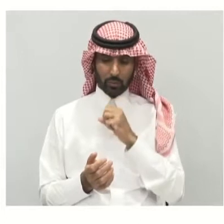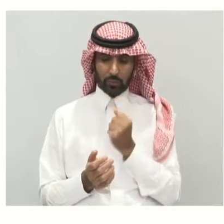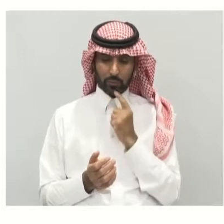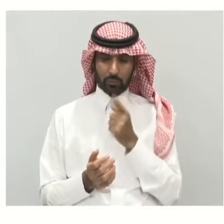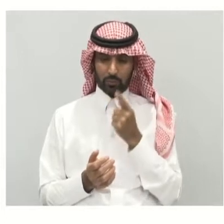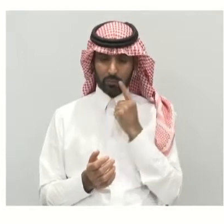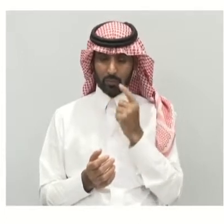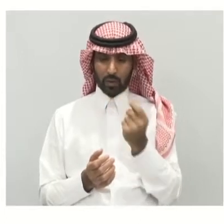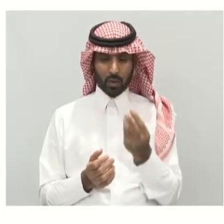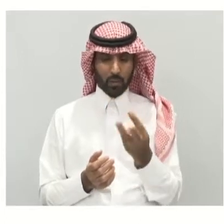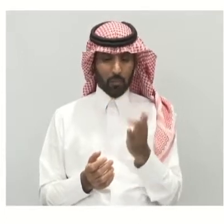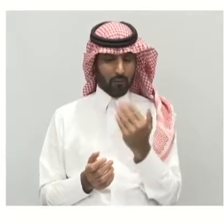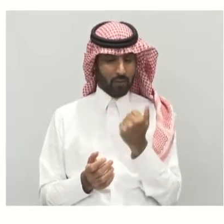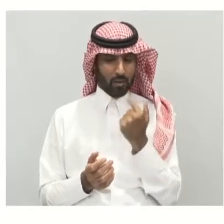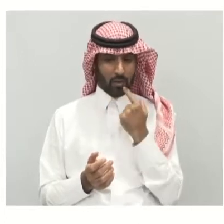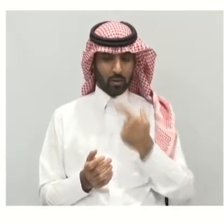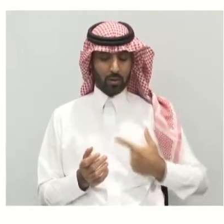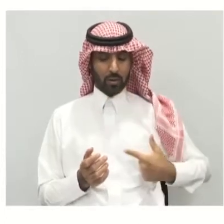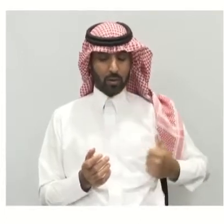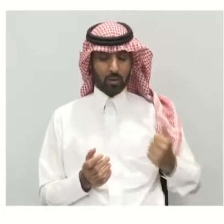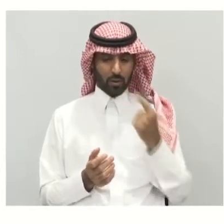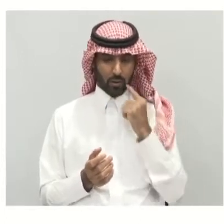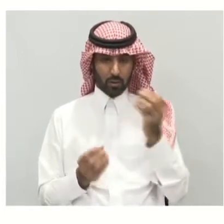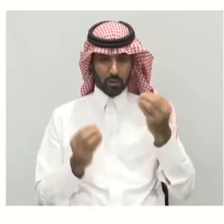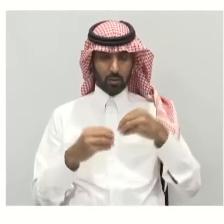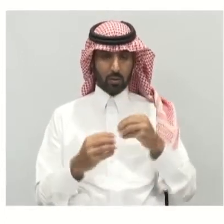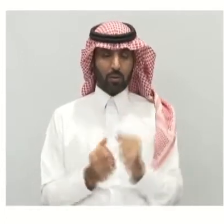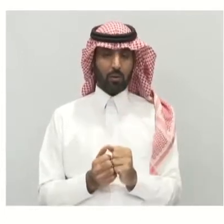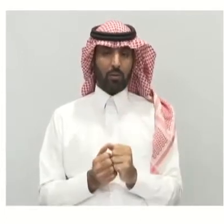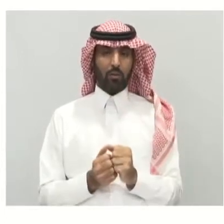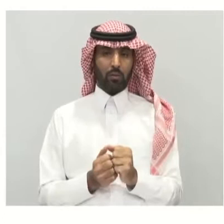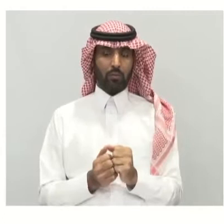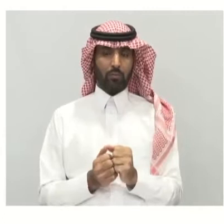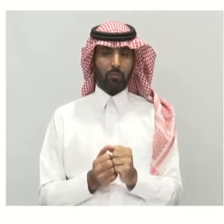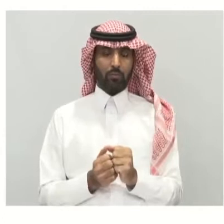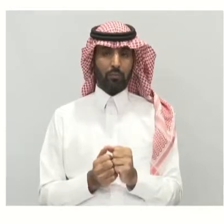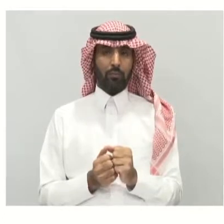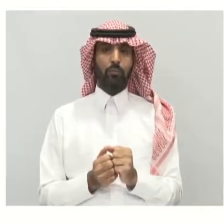it's uncountable. Noun. We can use,